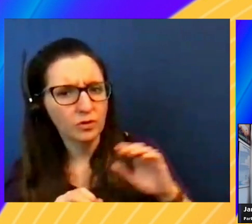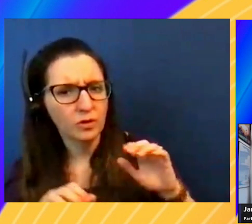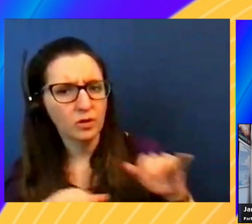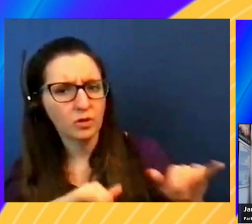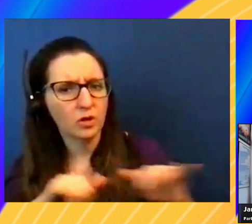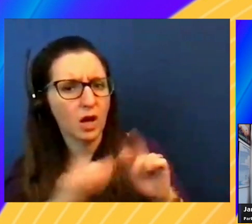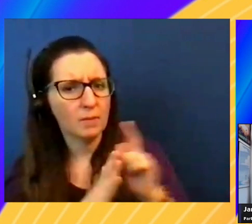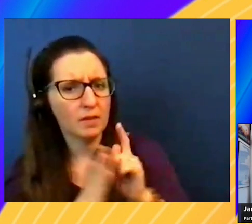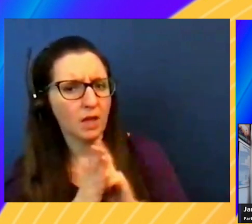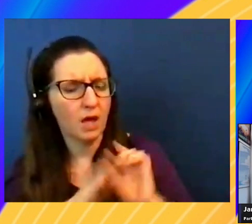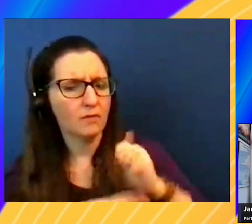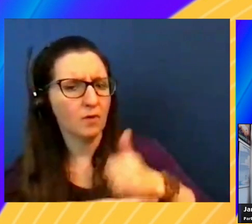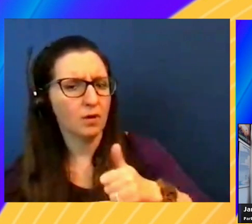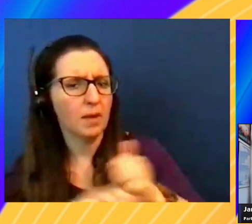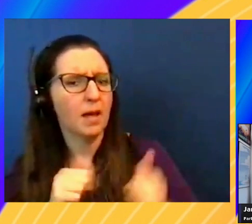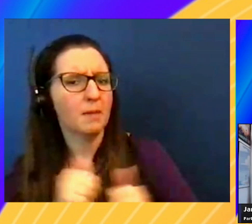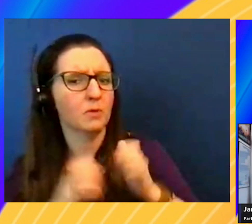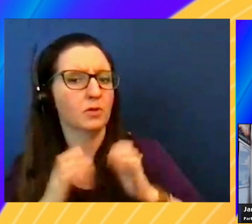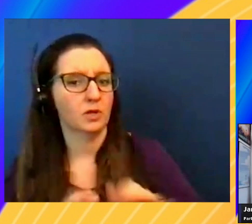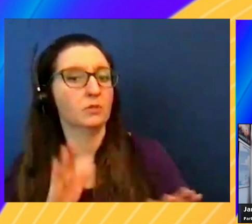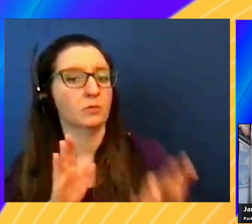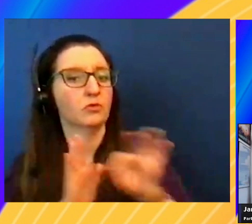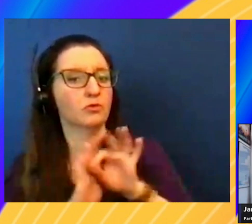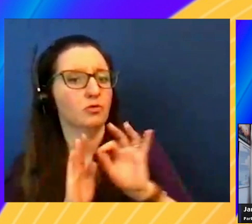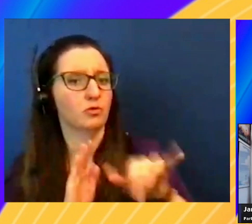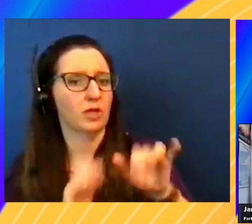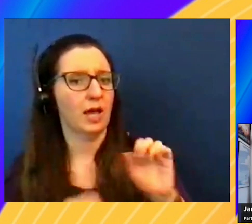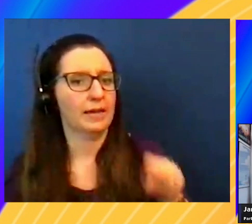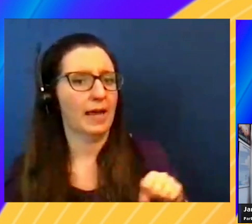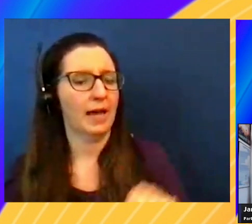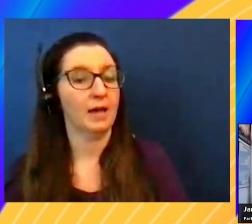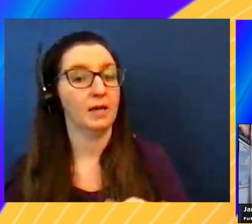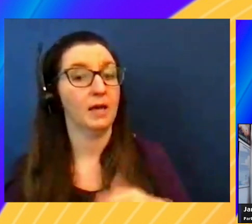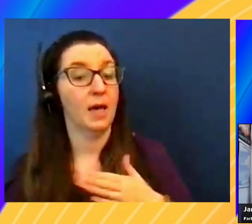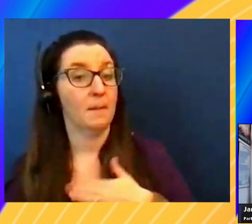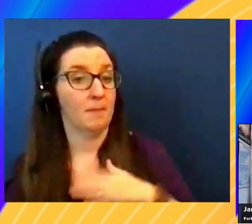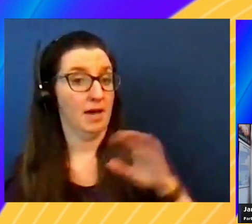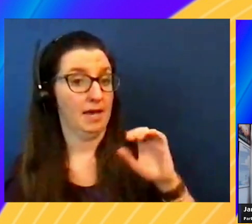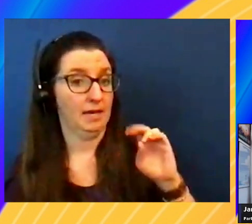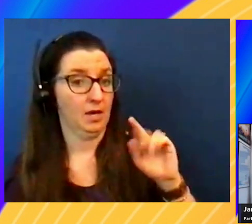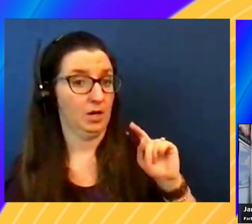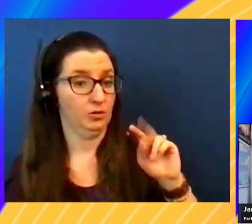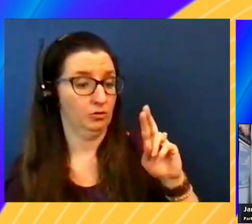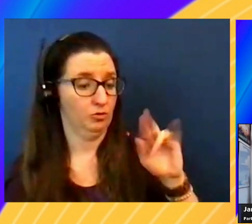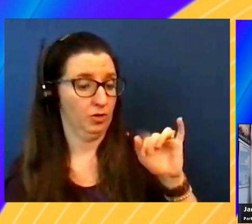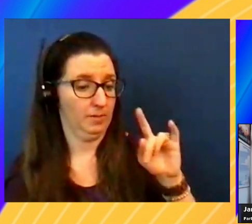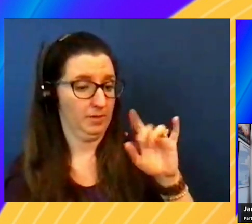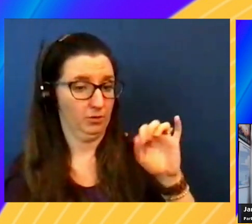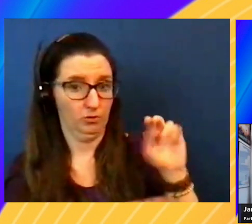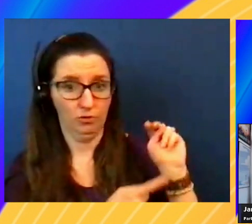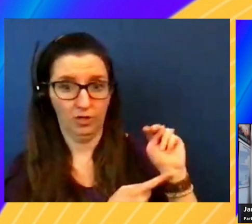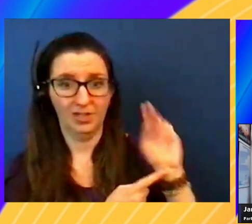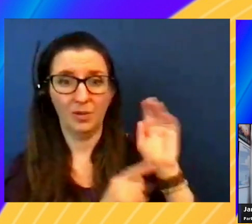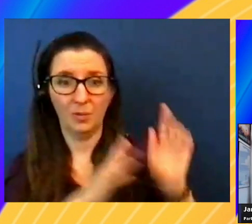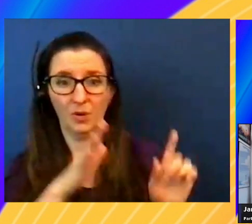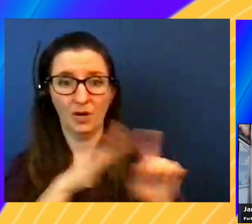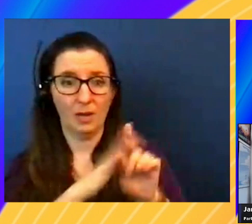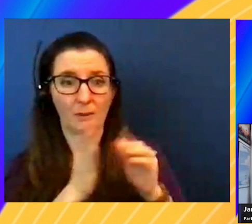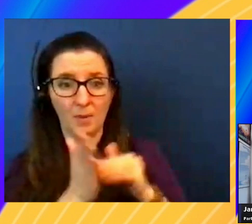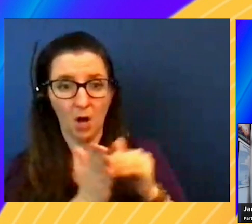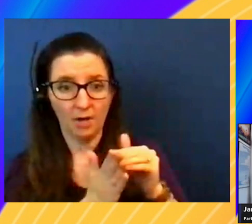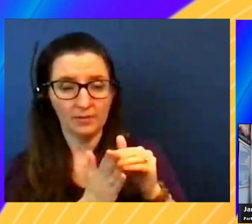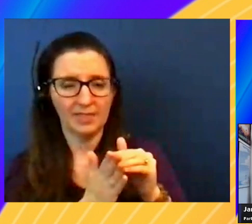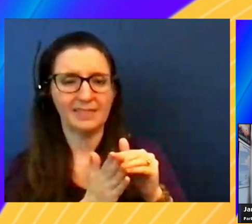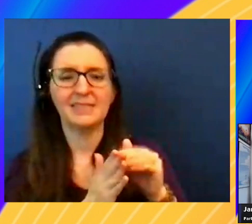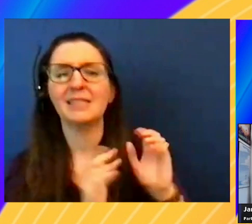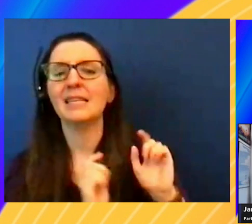JSON. And then here on my contribution, you'll hear contribution or contributors, hence Contributor Insights.